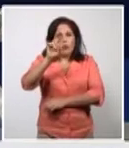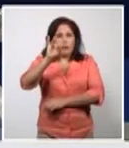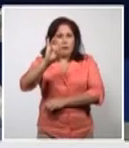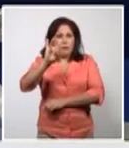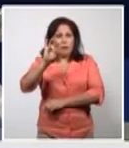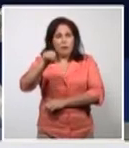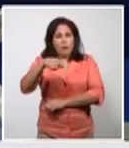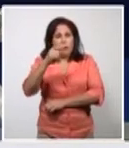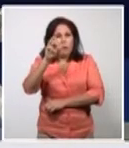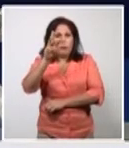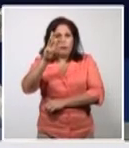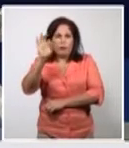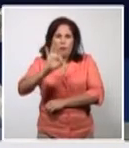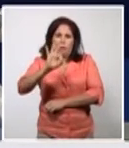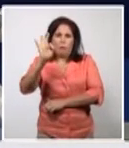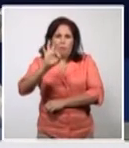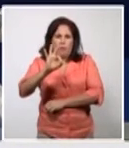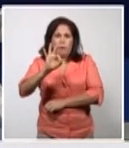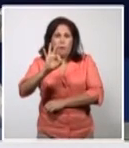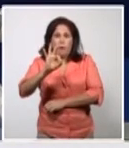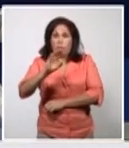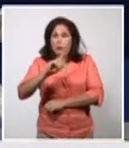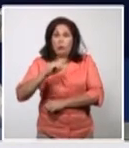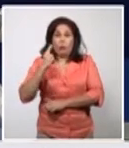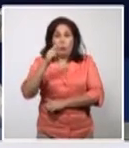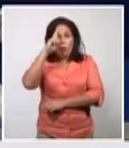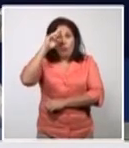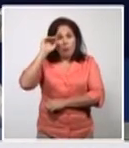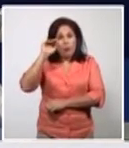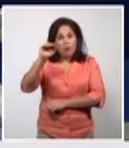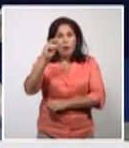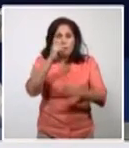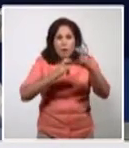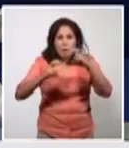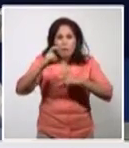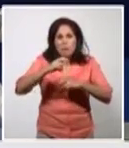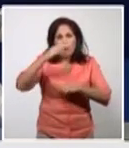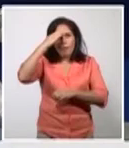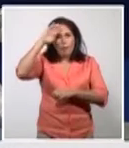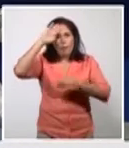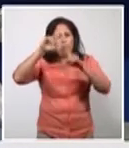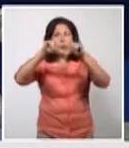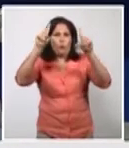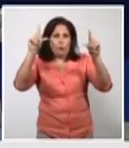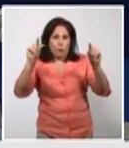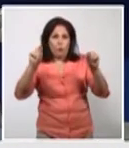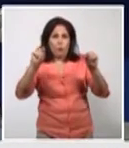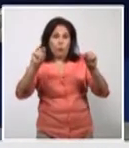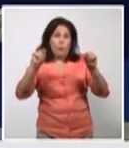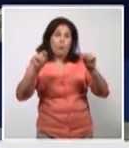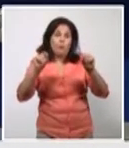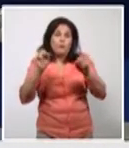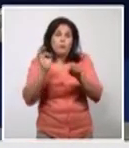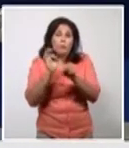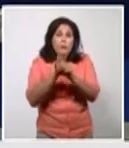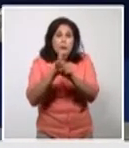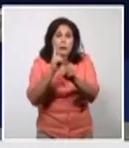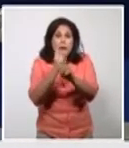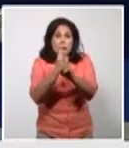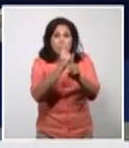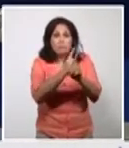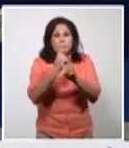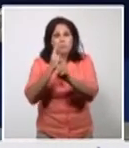1,633, it represents 87.7% of all the patients confirmed in Cuba got